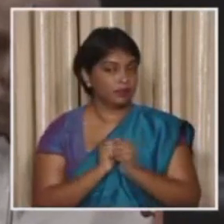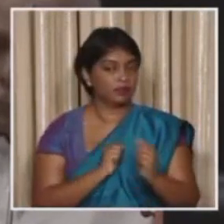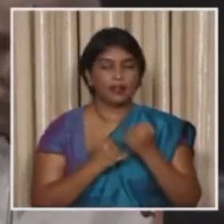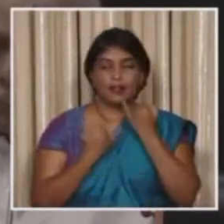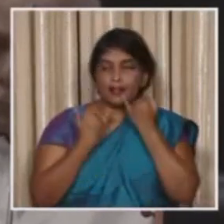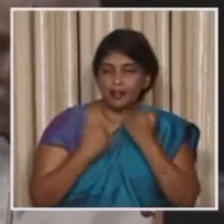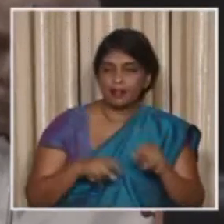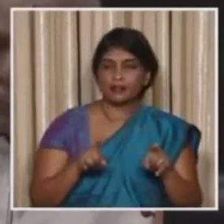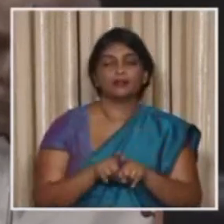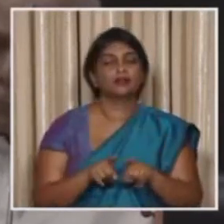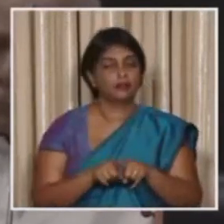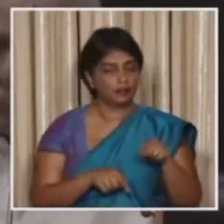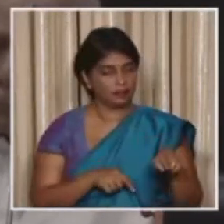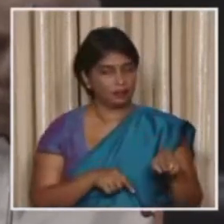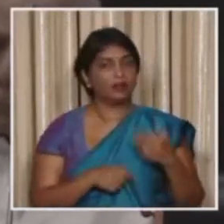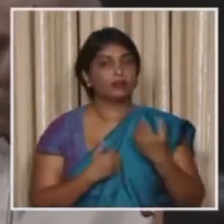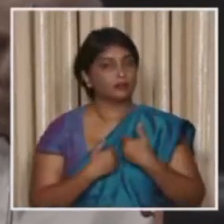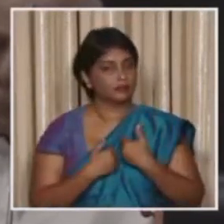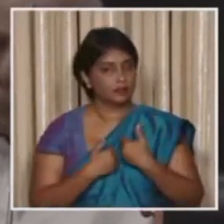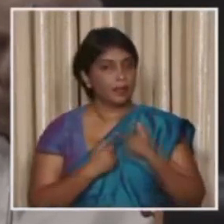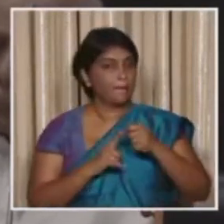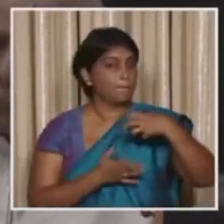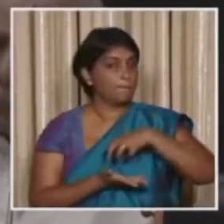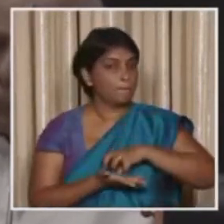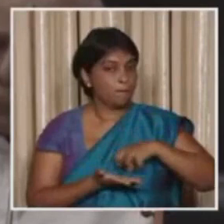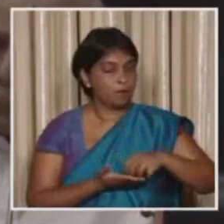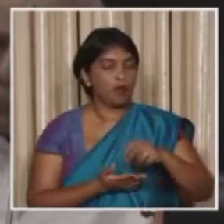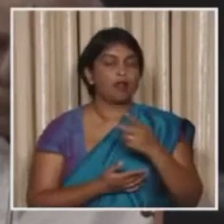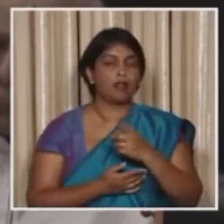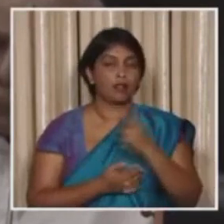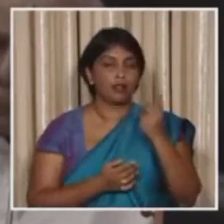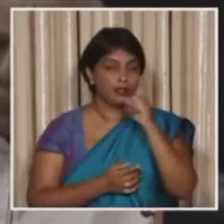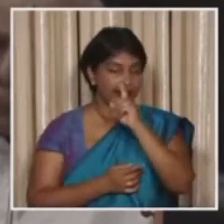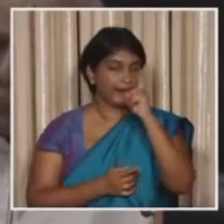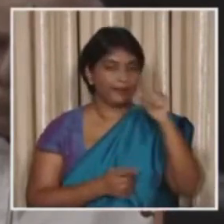include 9 representatives from the provinces and 12 government officials.